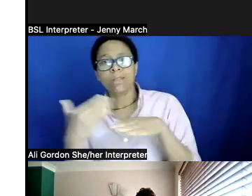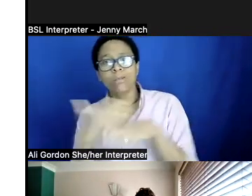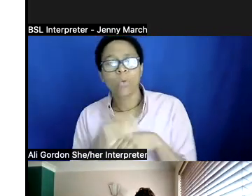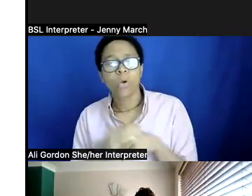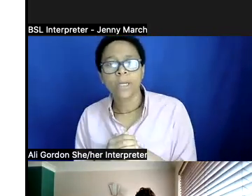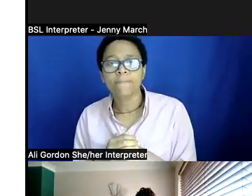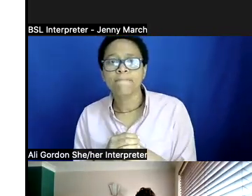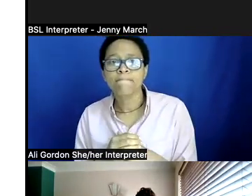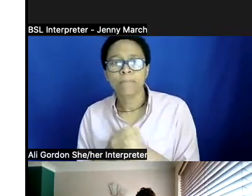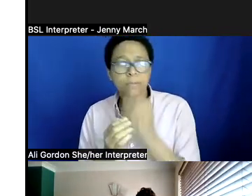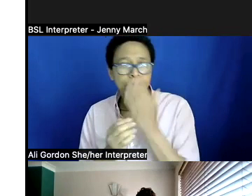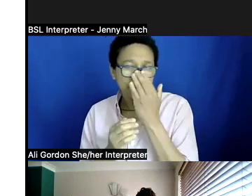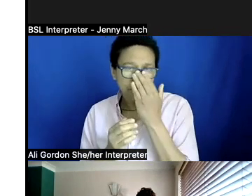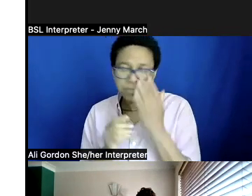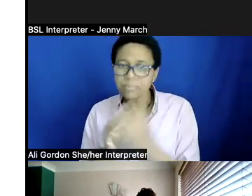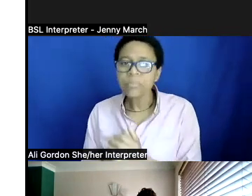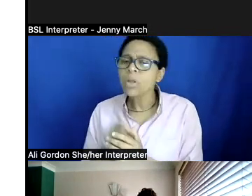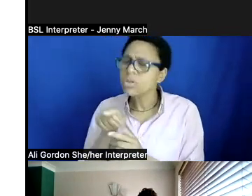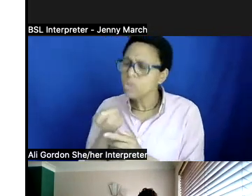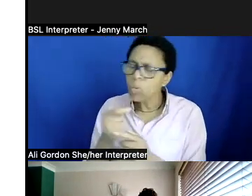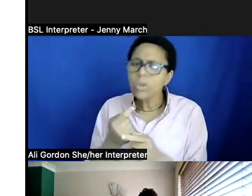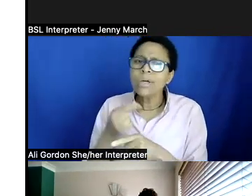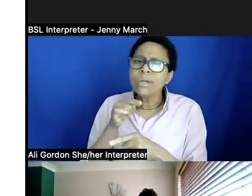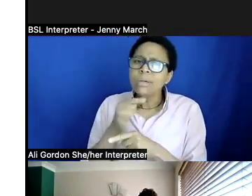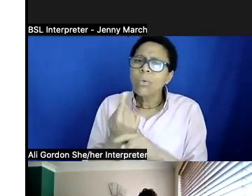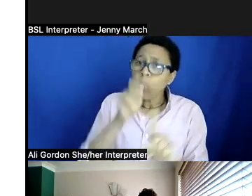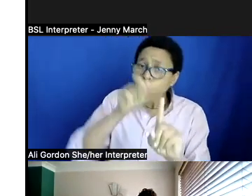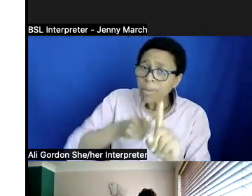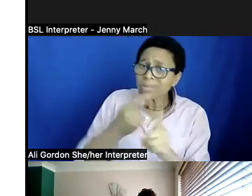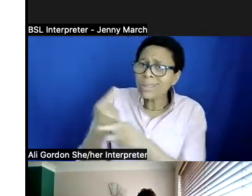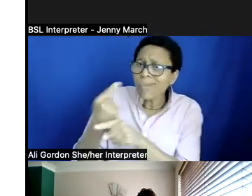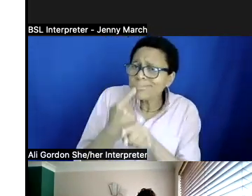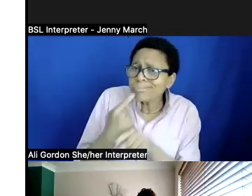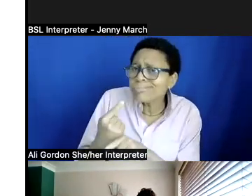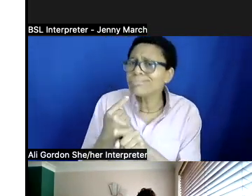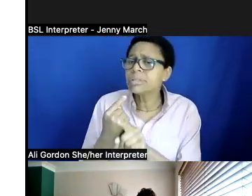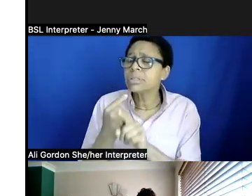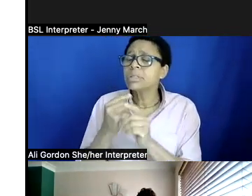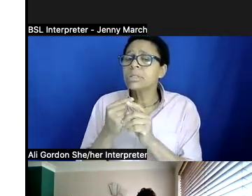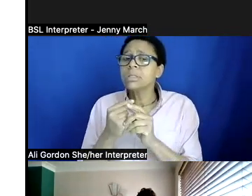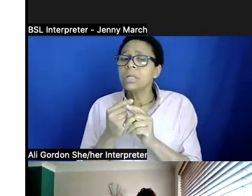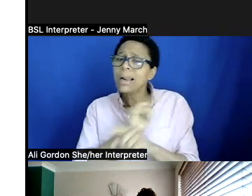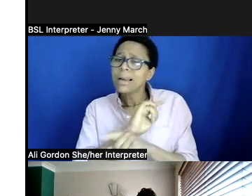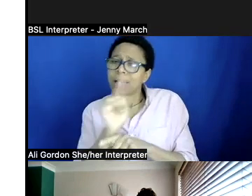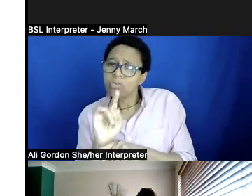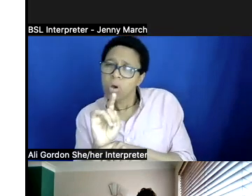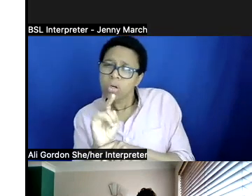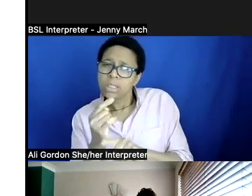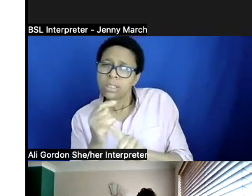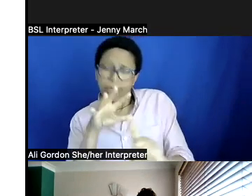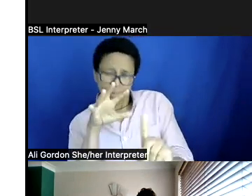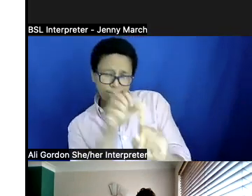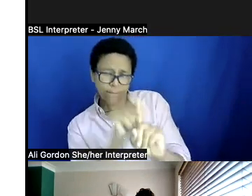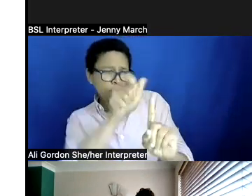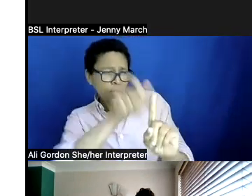talking about, an artist who that later on through like records that they found had said that she didn't want her work